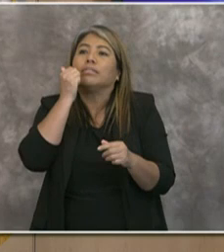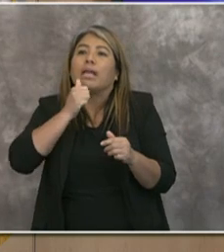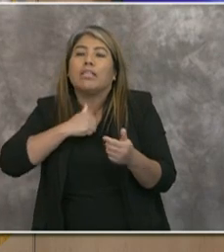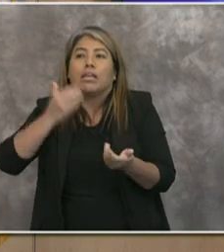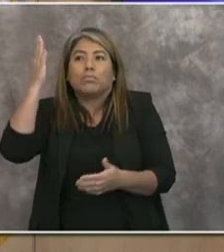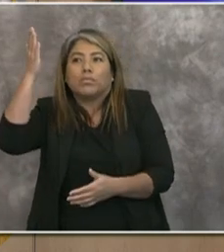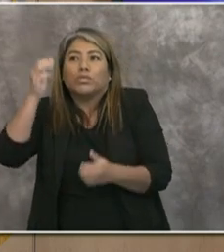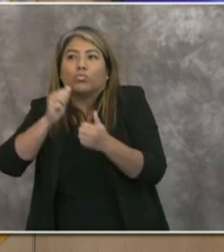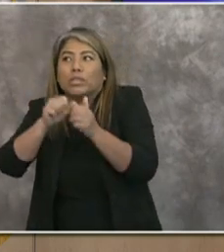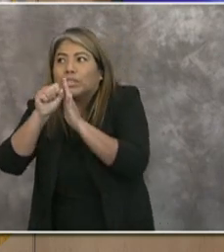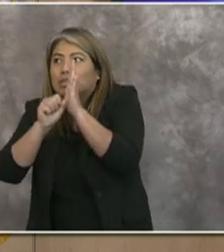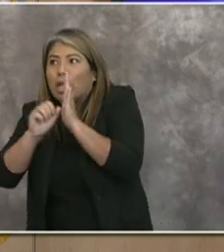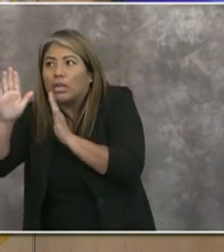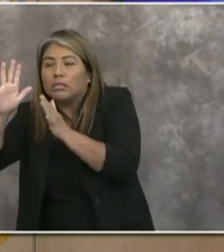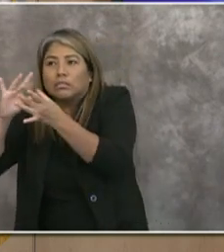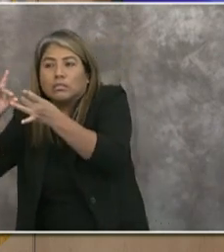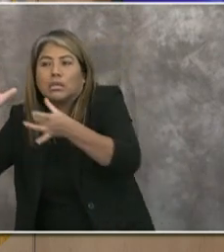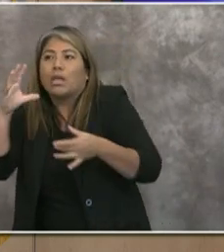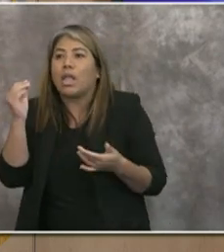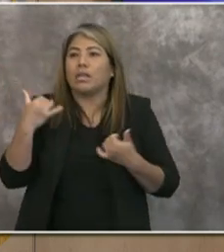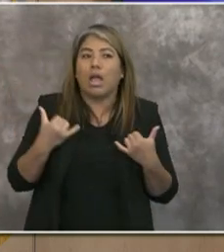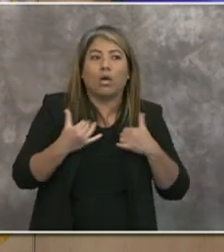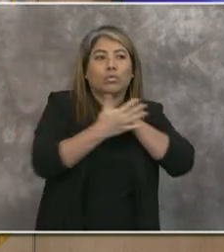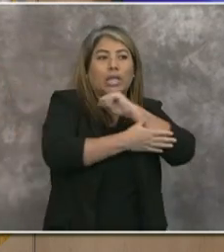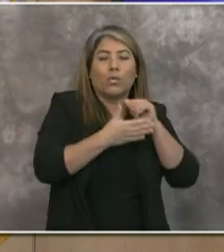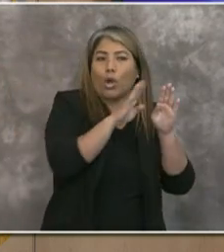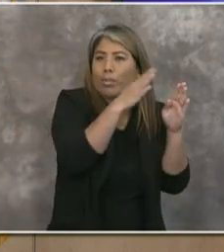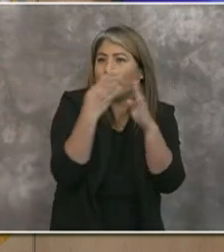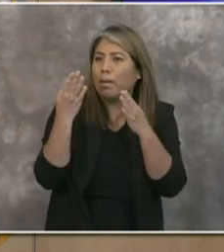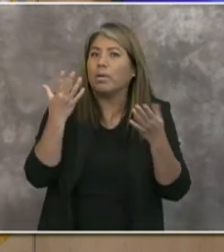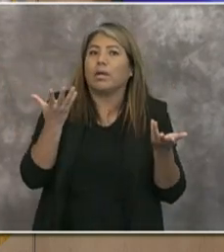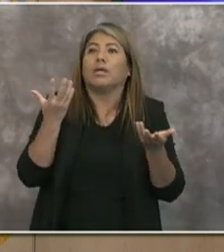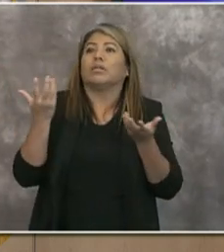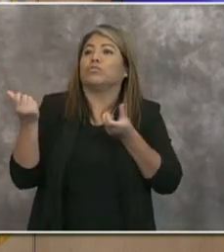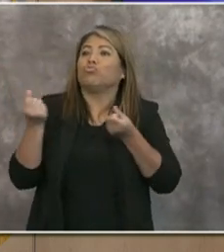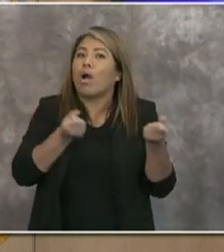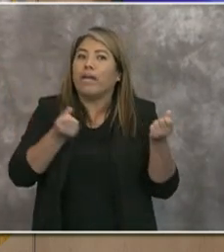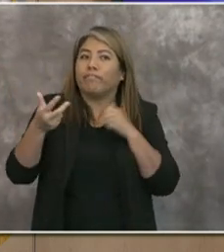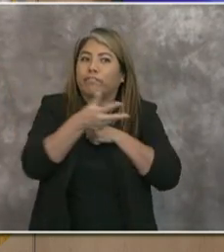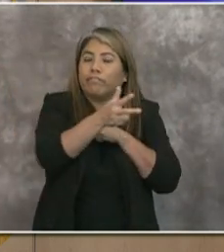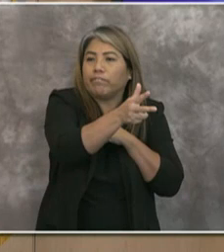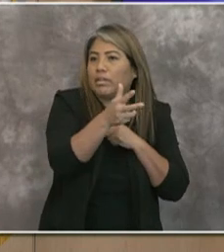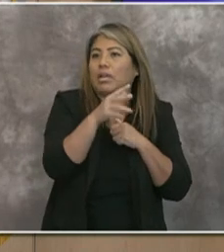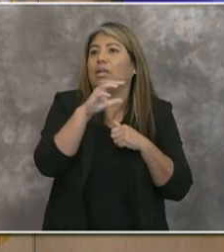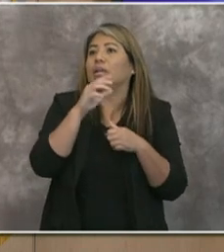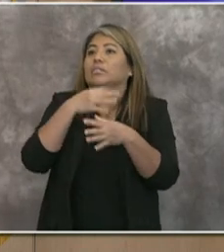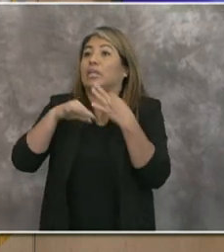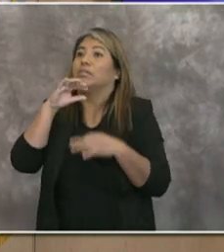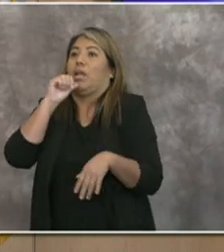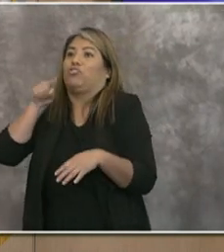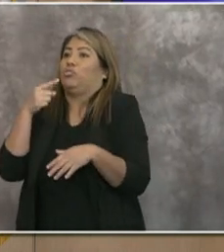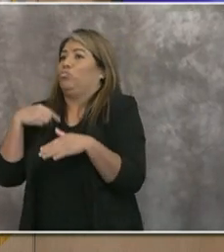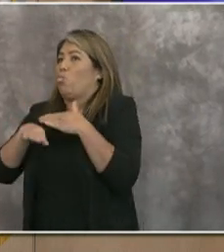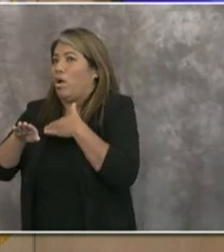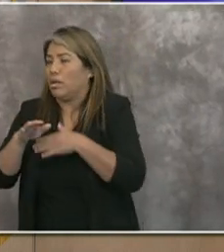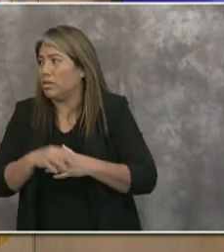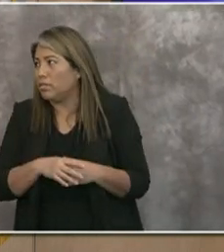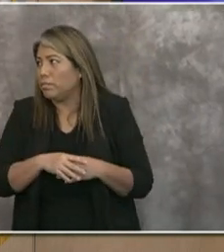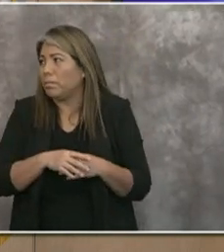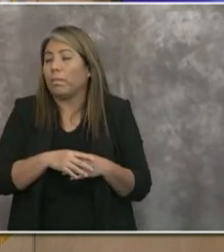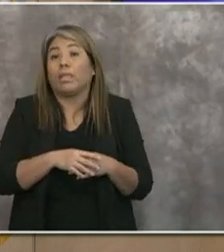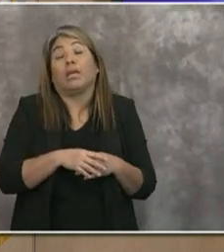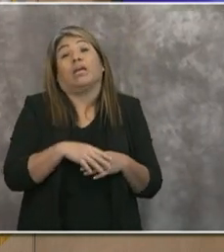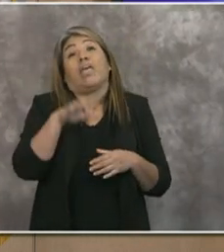of bringing more sites or maybe even the county opening up some that are drive-through instead of ones where you have to just walk in? Well, that goal is